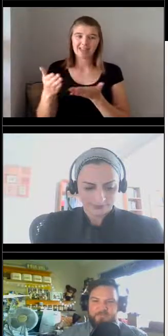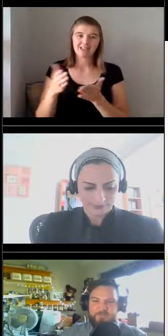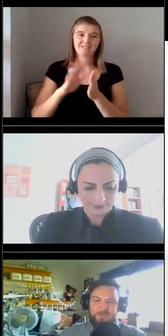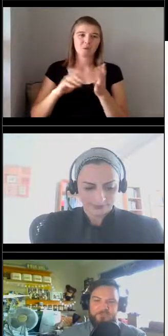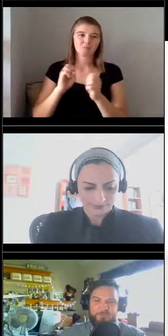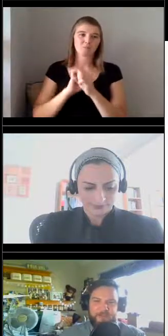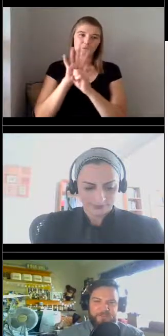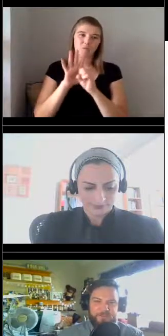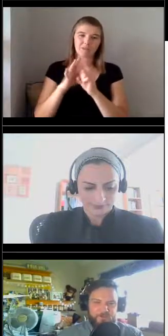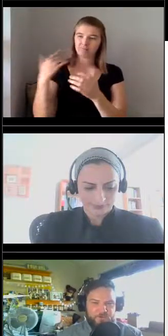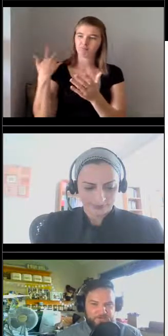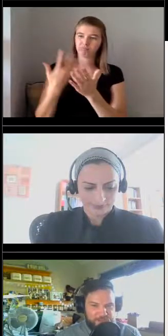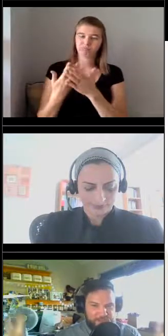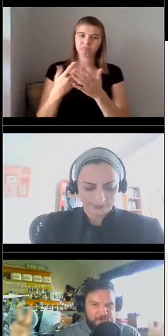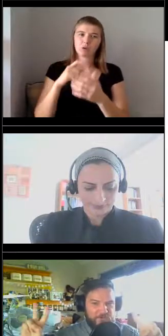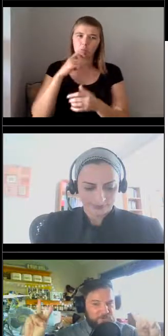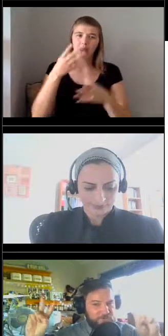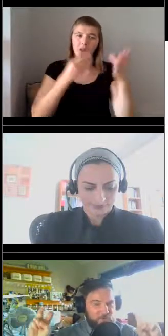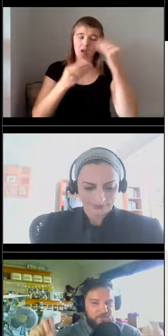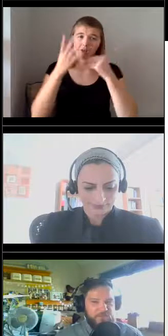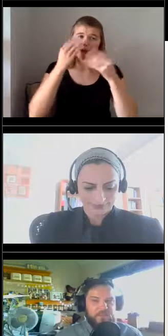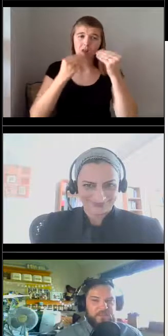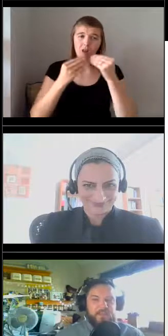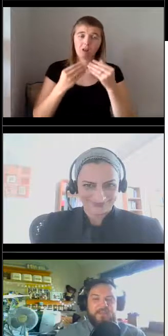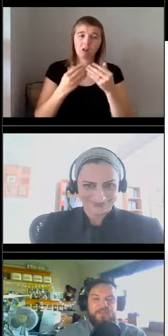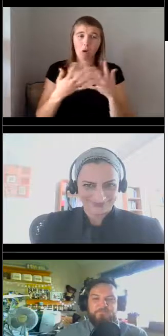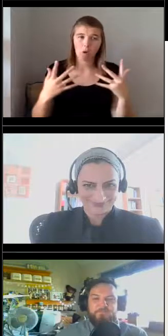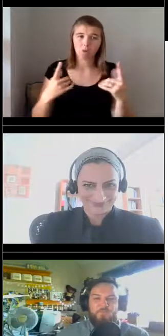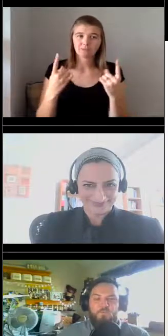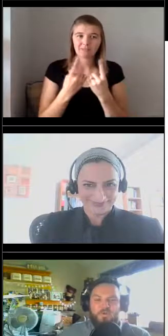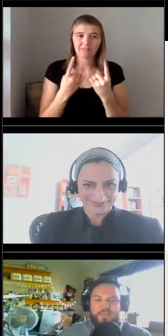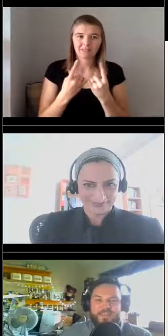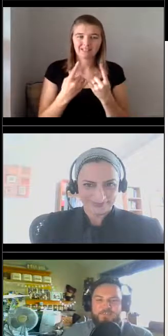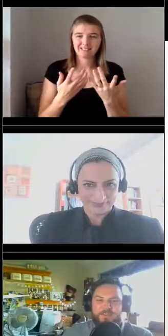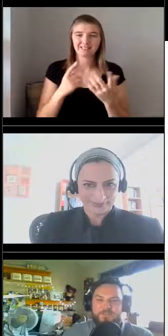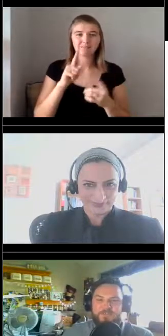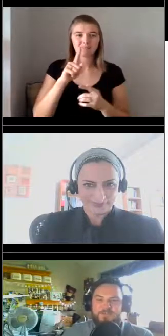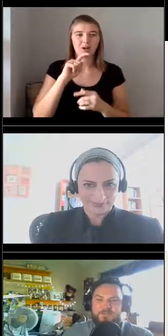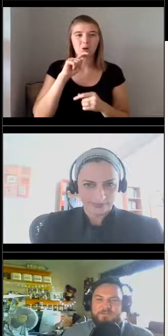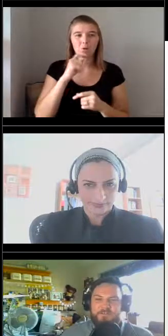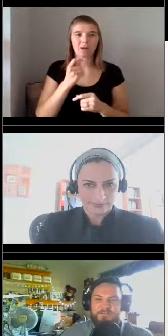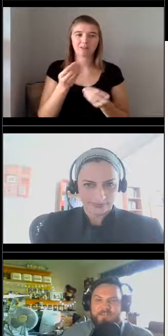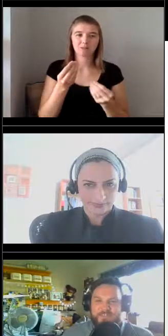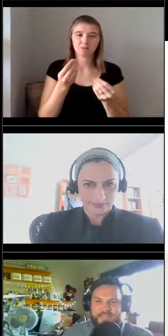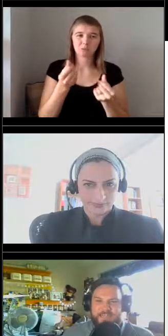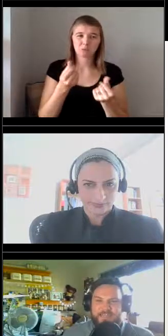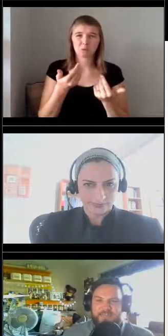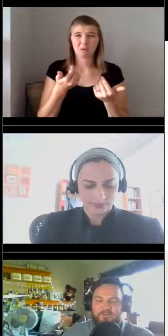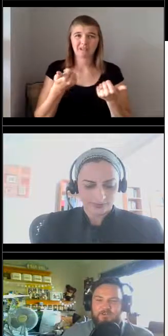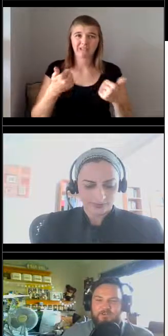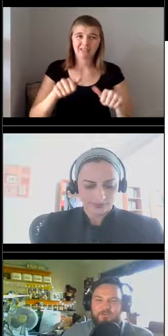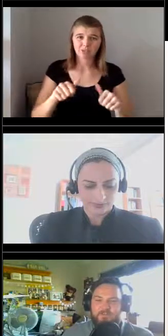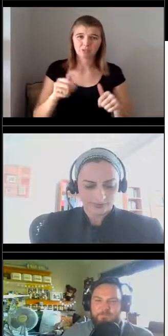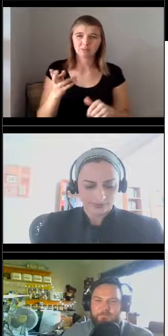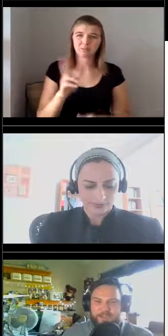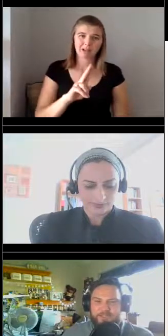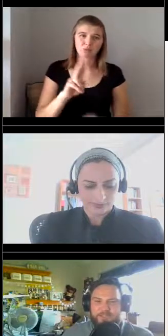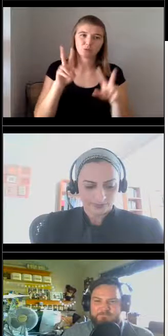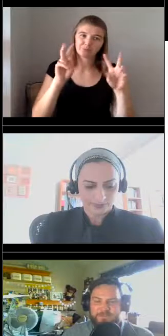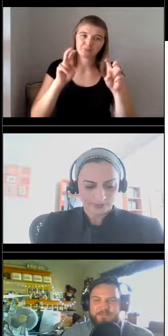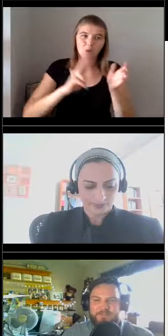point, life is going to go back to, I'm doing air quotes, normal. What can we do to make sure that we take all